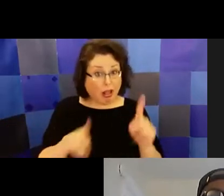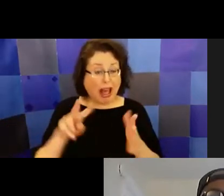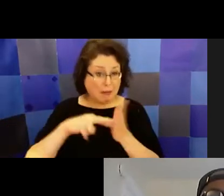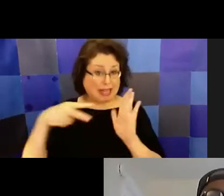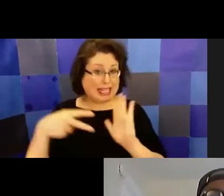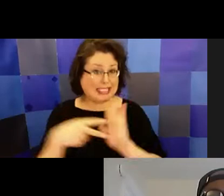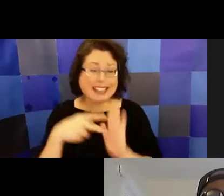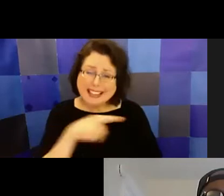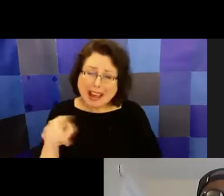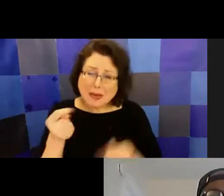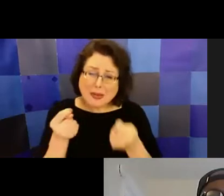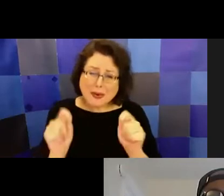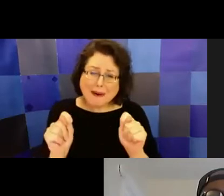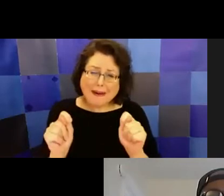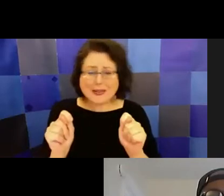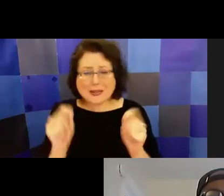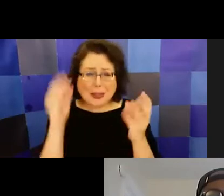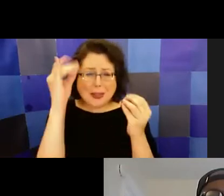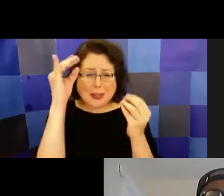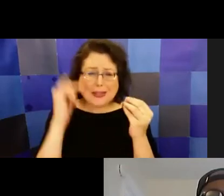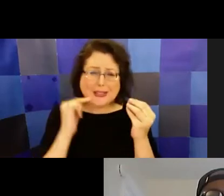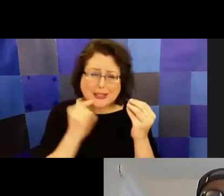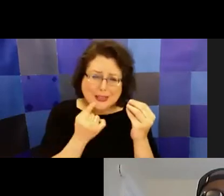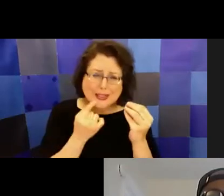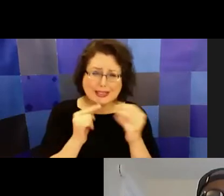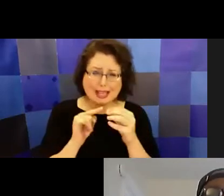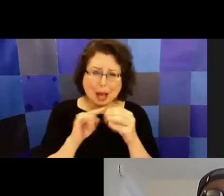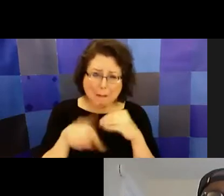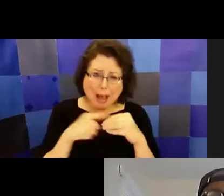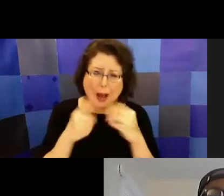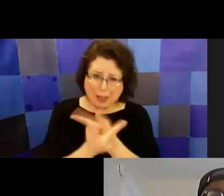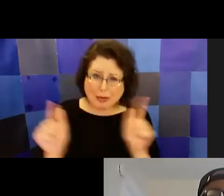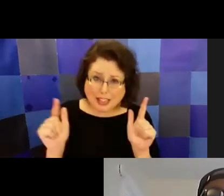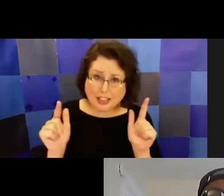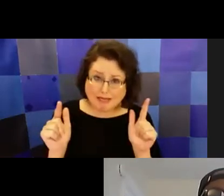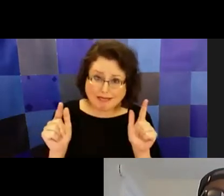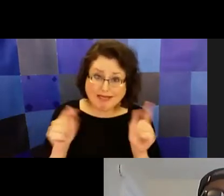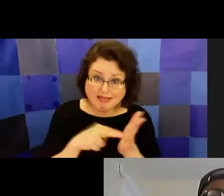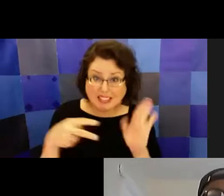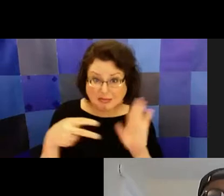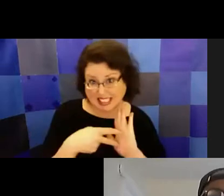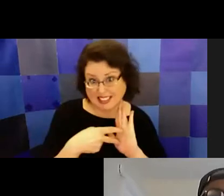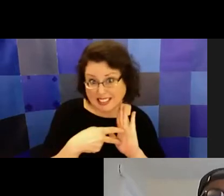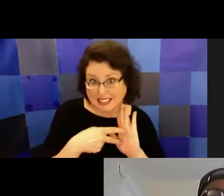they were trying to think seriously about liberation and what liberation entailed. And as